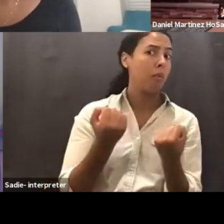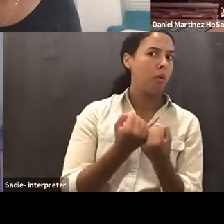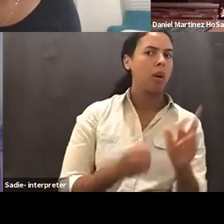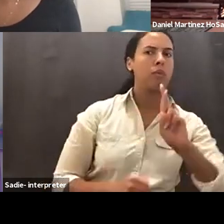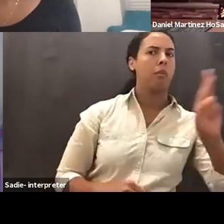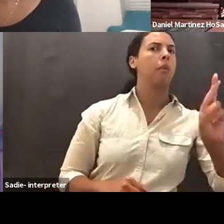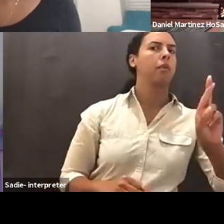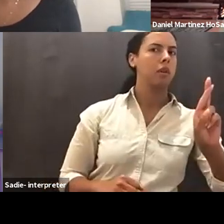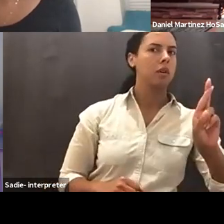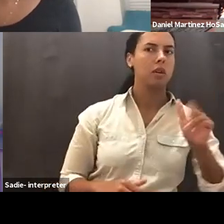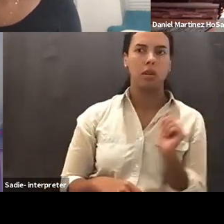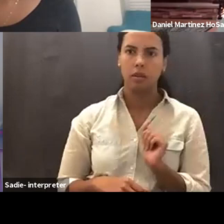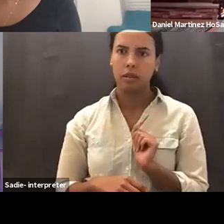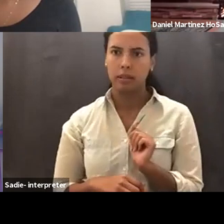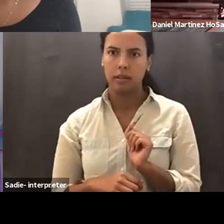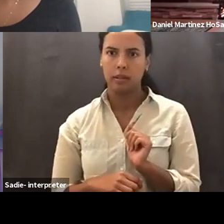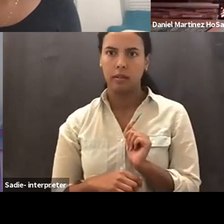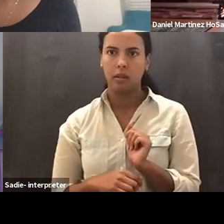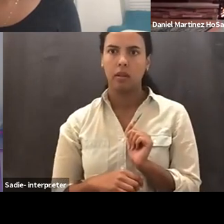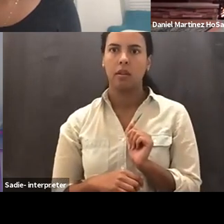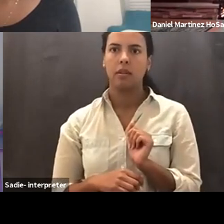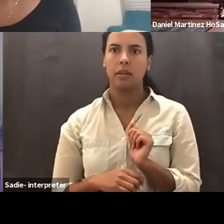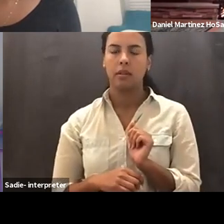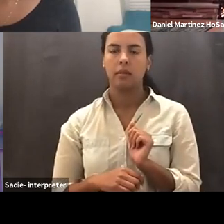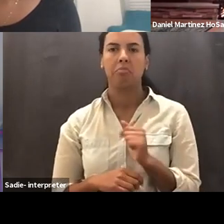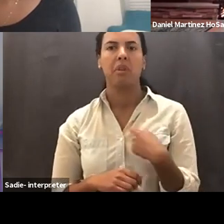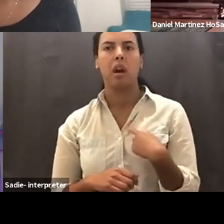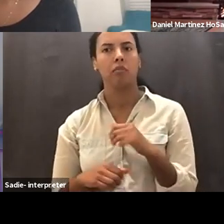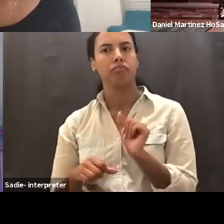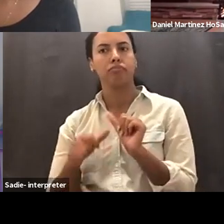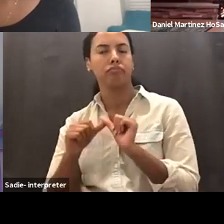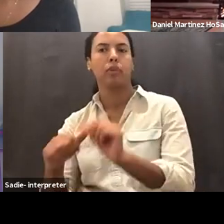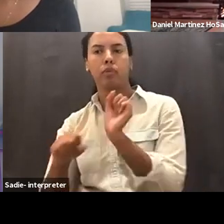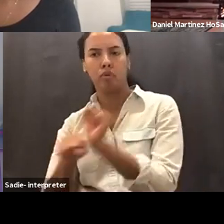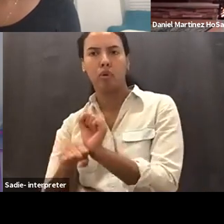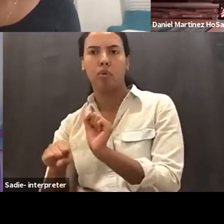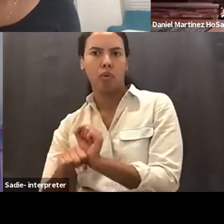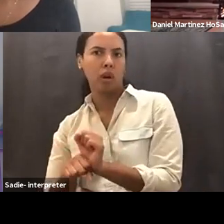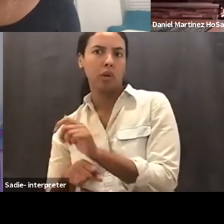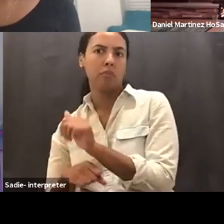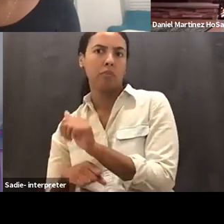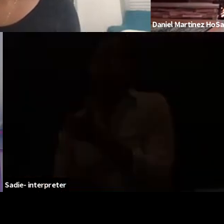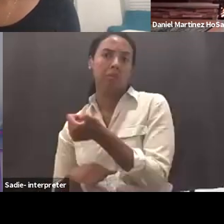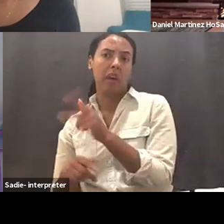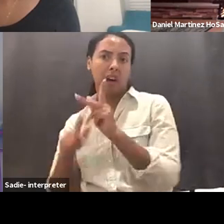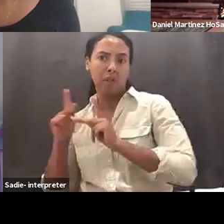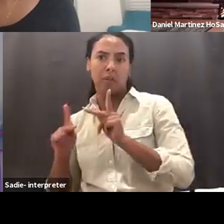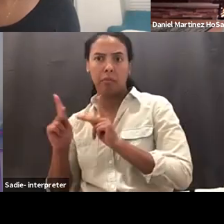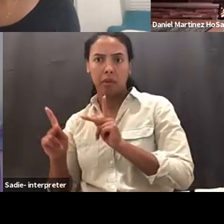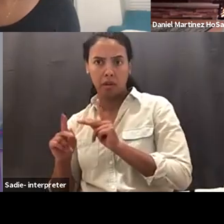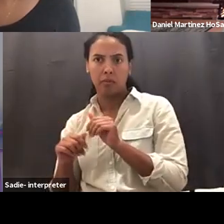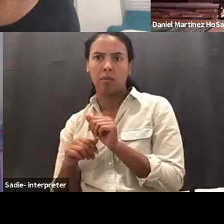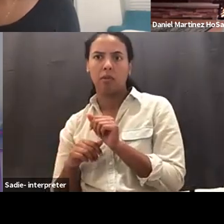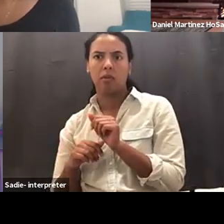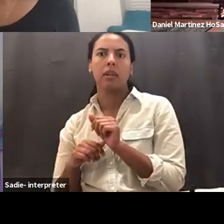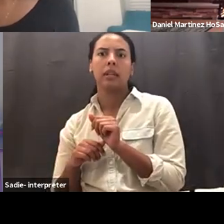used. But my work with others like Ouyang Poon, where we've actually had a lot of interaction with people who are on the ground